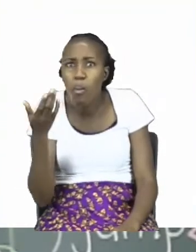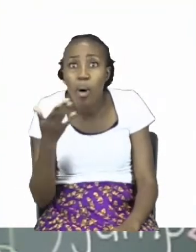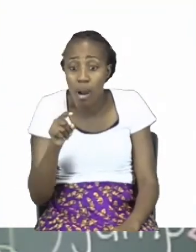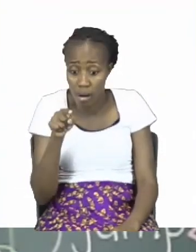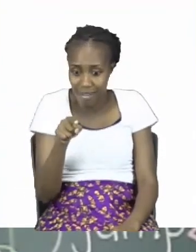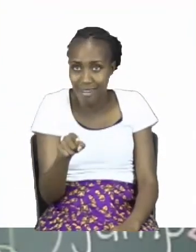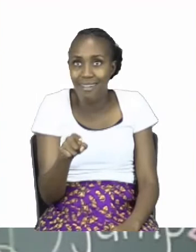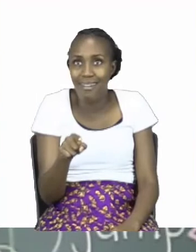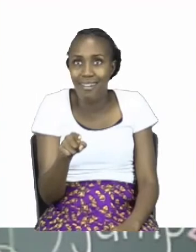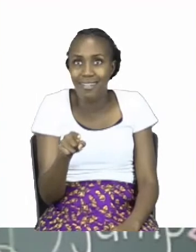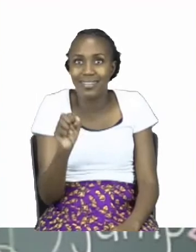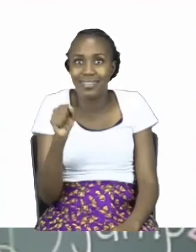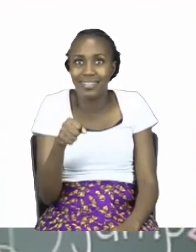O.